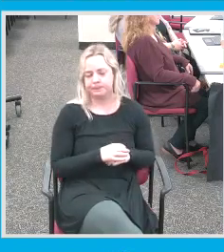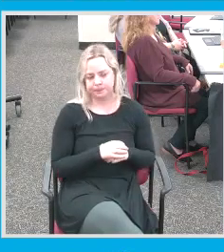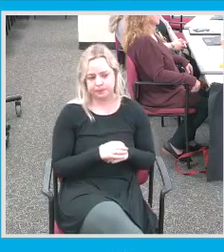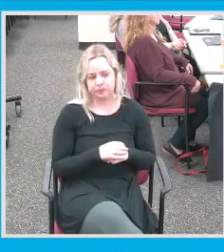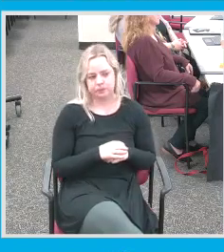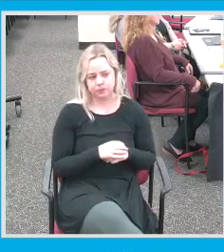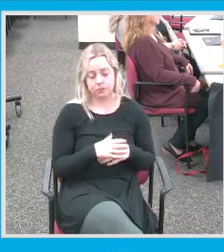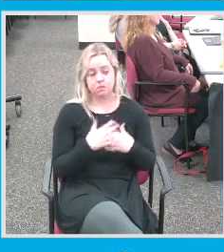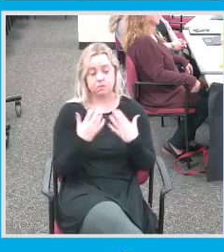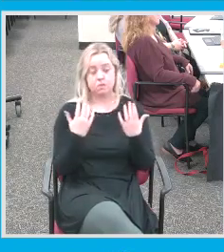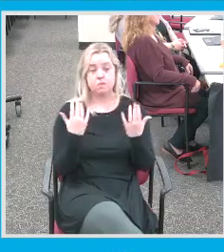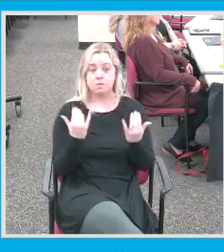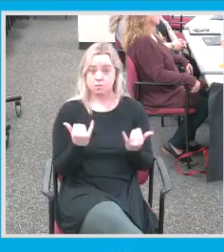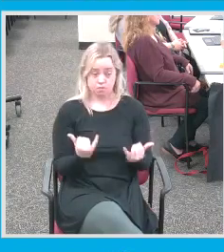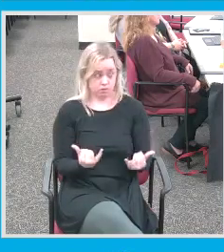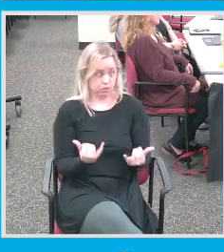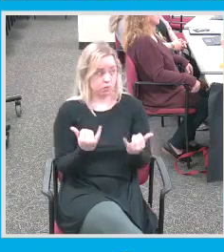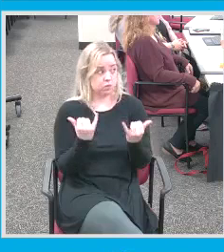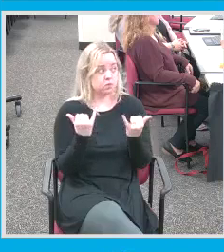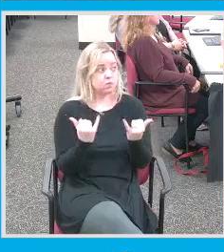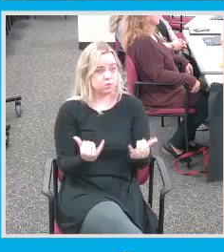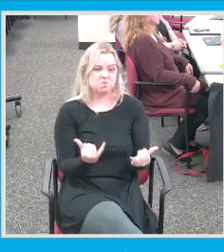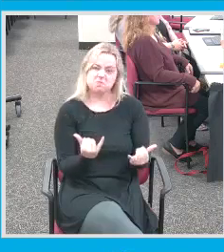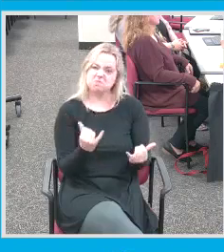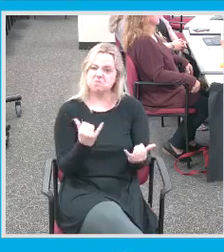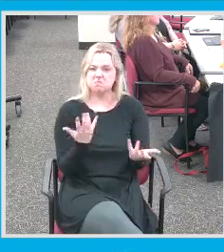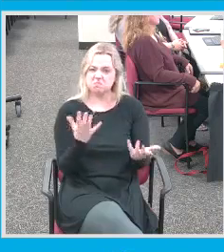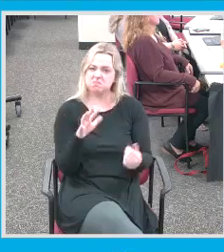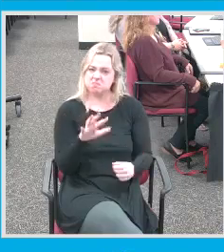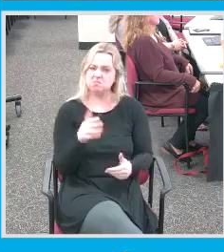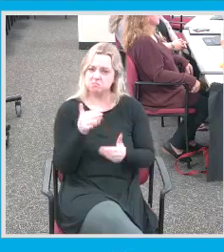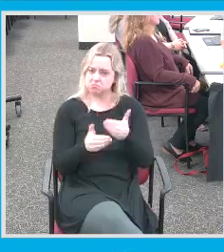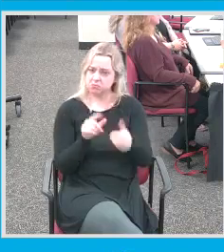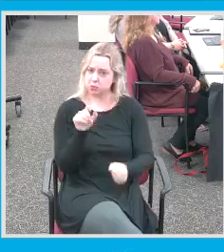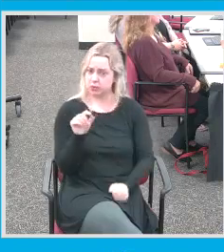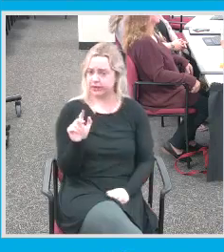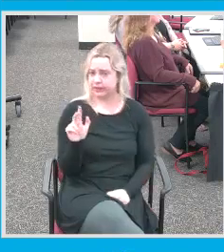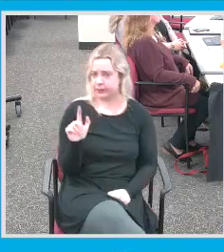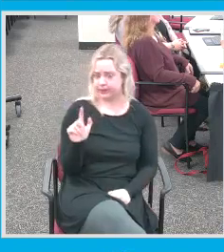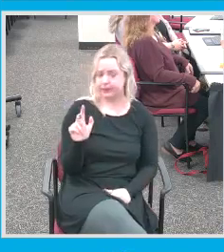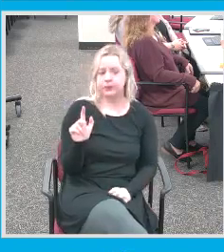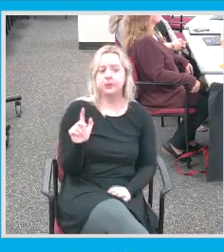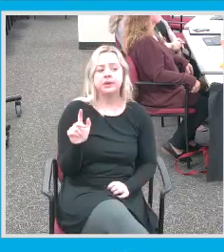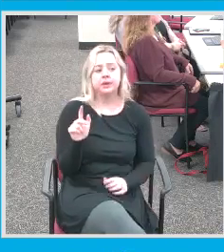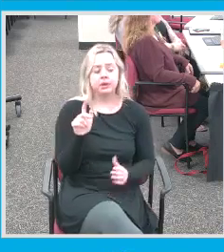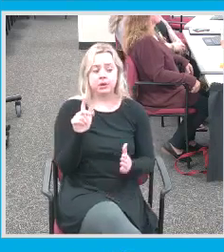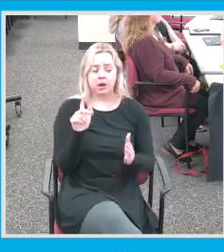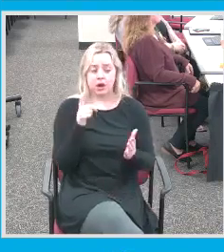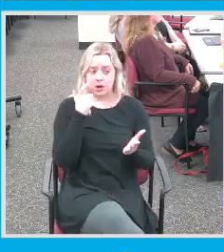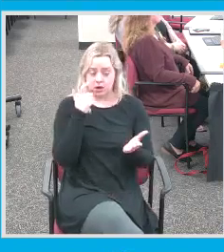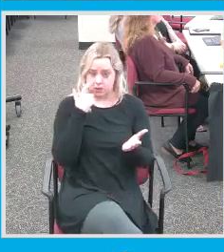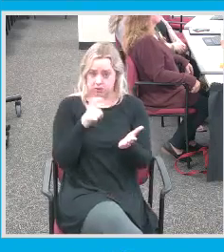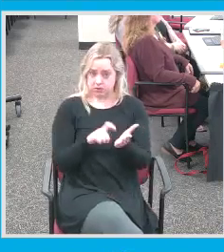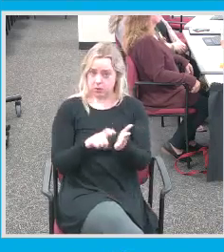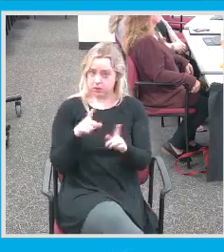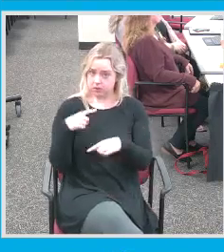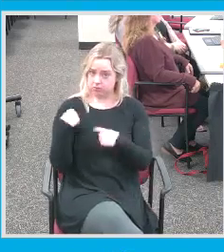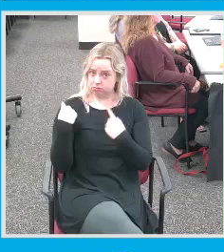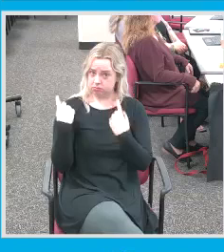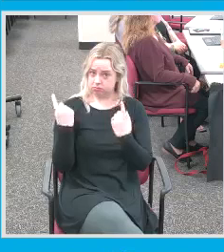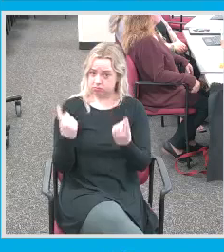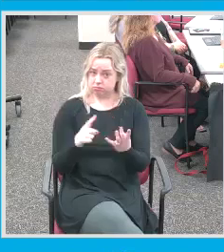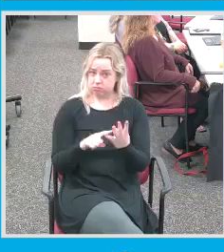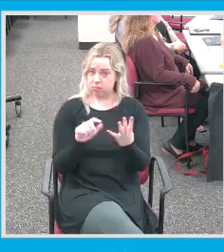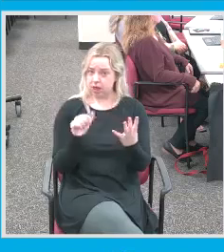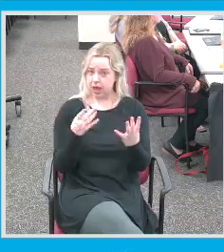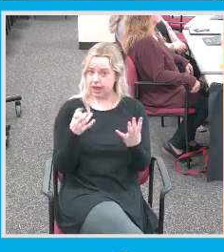We are a decent way into 2023, and so what we're seeing so far as of the end of April